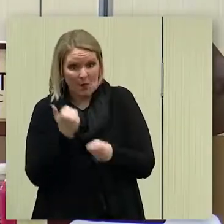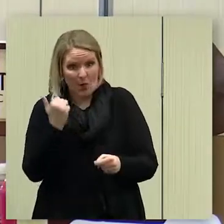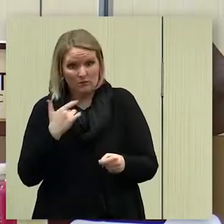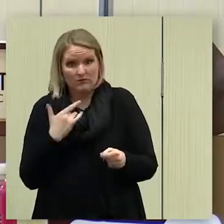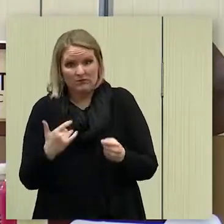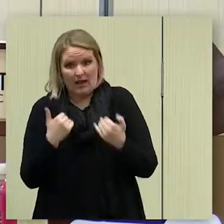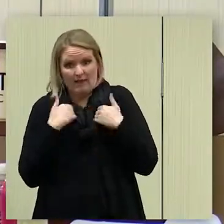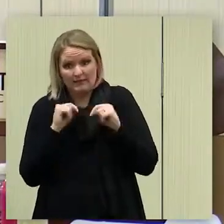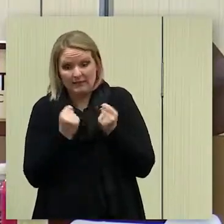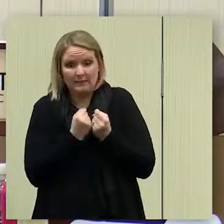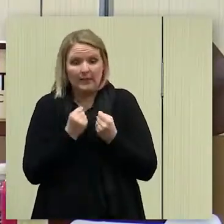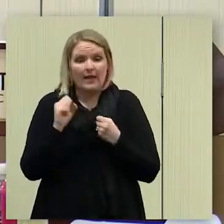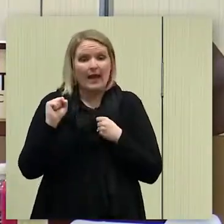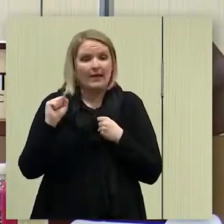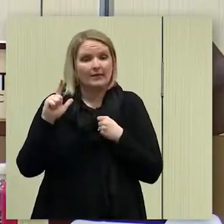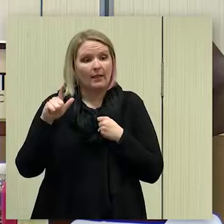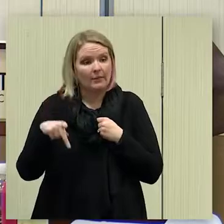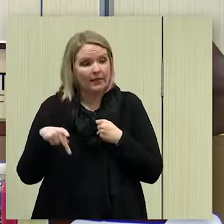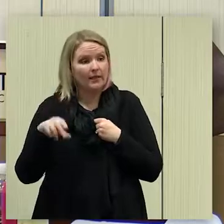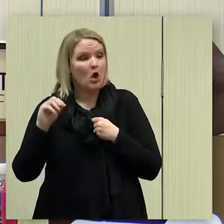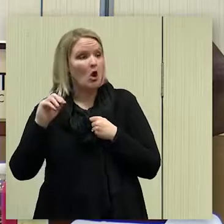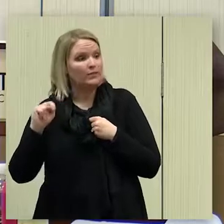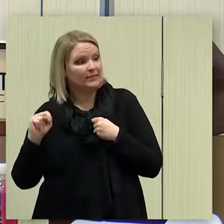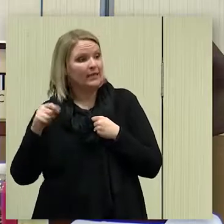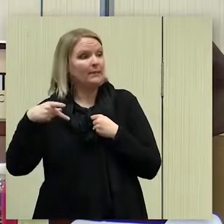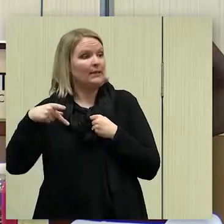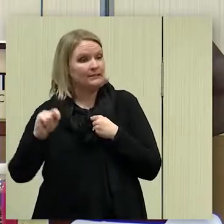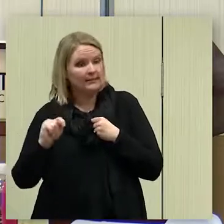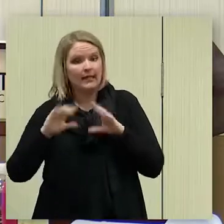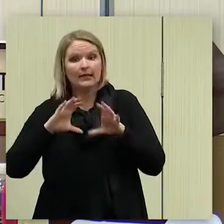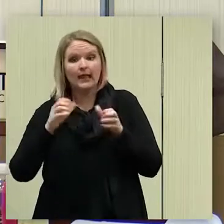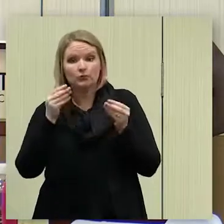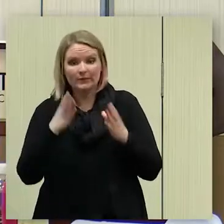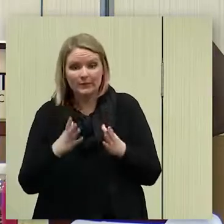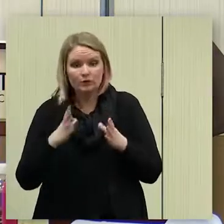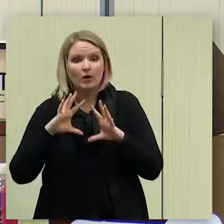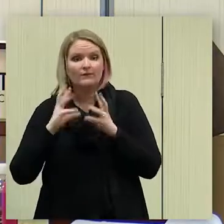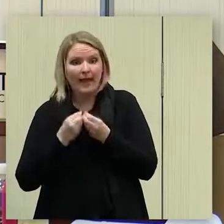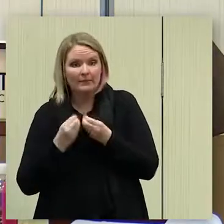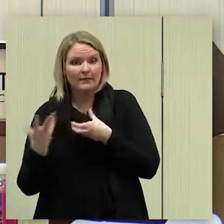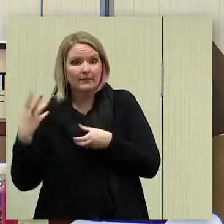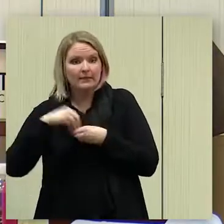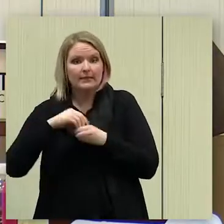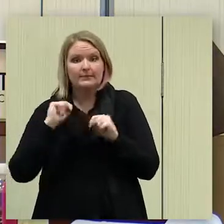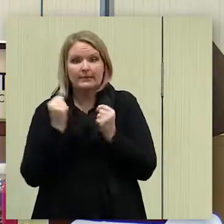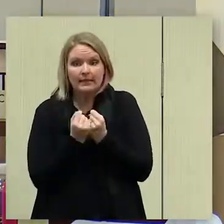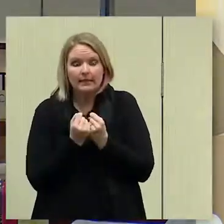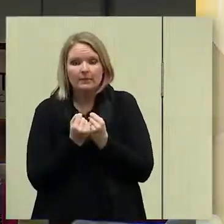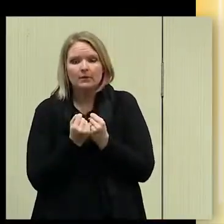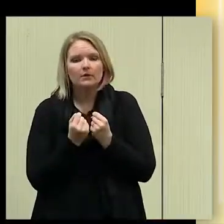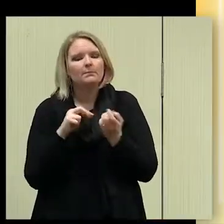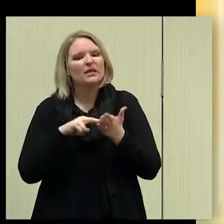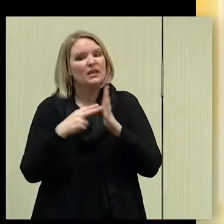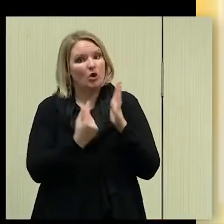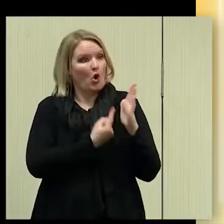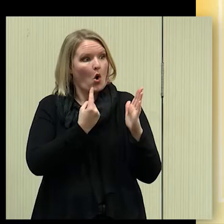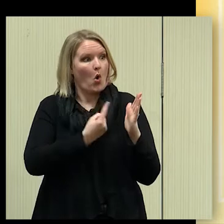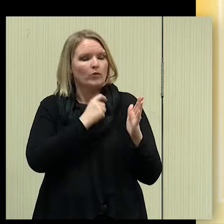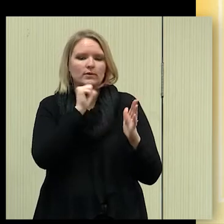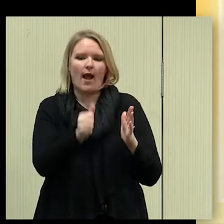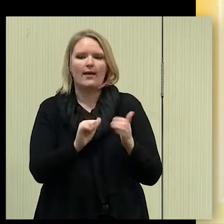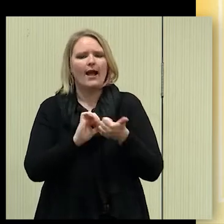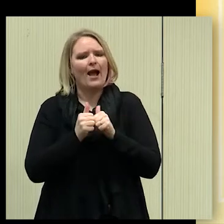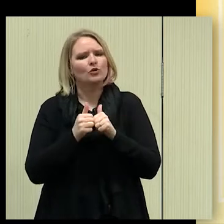with speech paths, OTs, PTs, classroom teachers, families as members of our team, that we're not alone. How do you